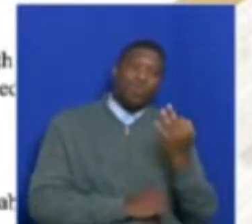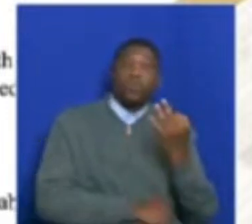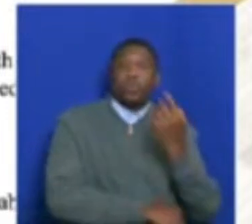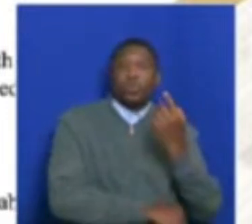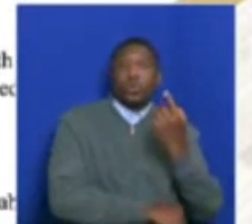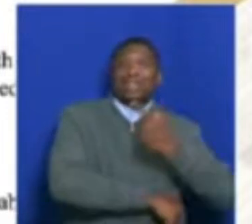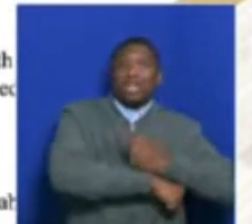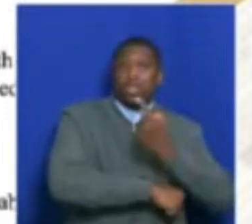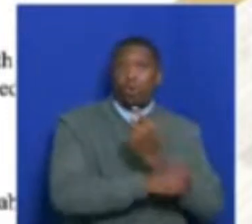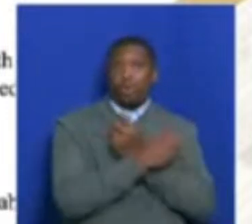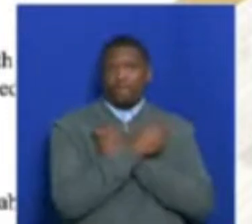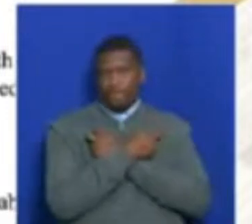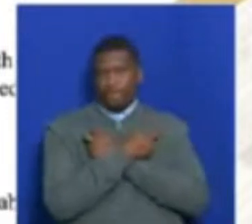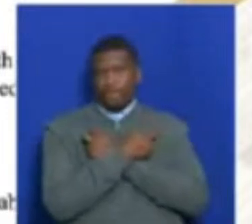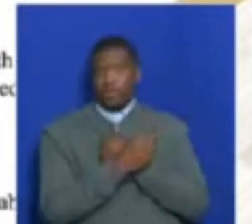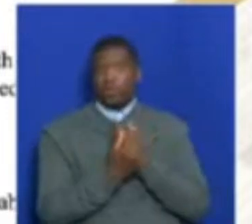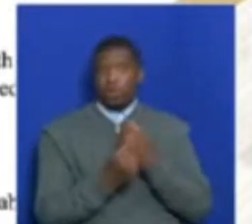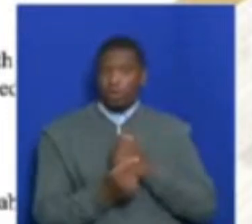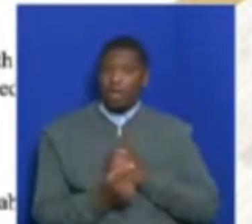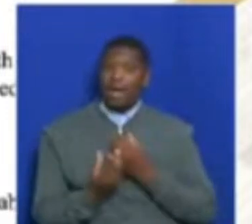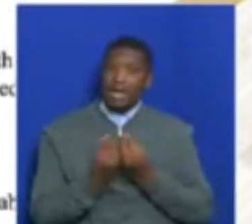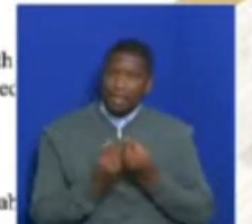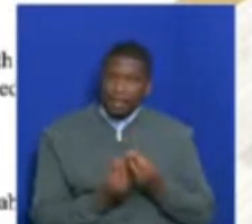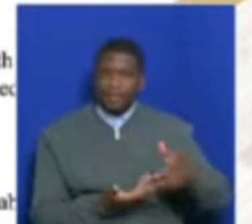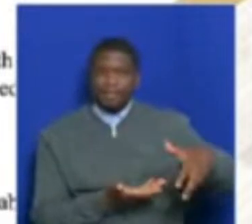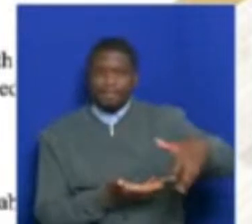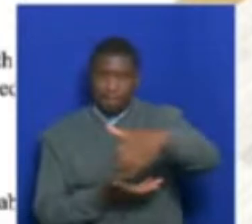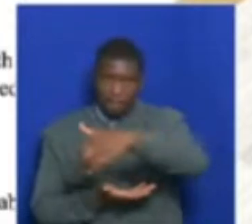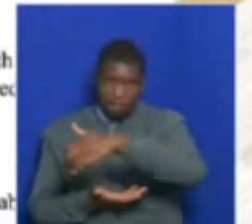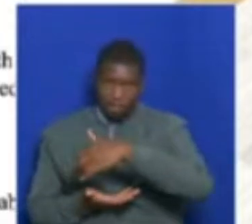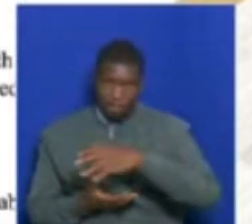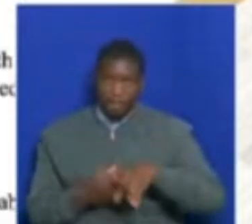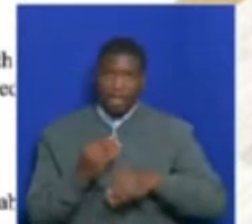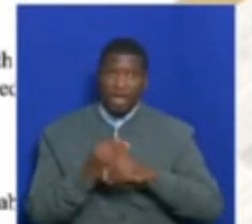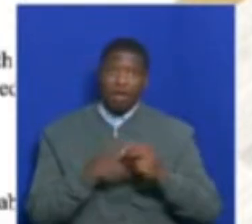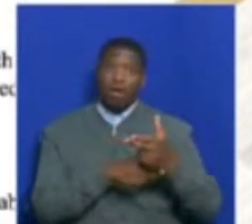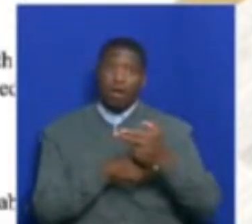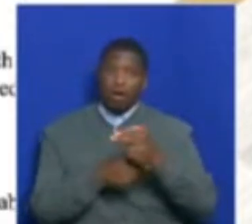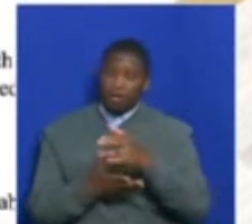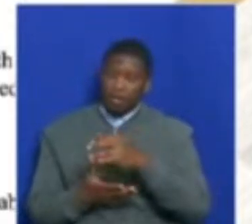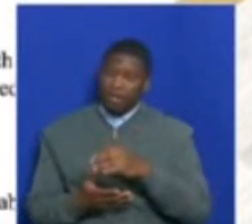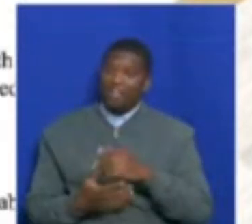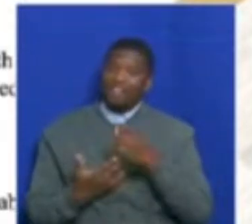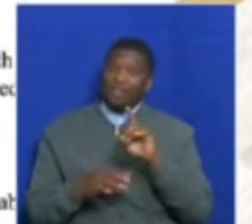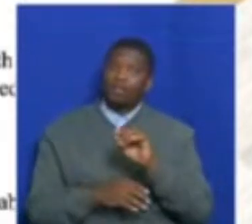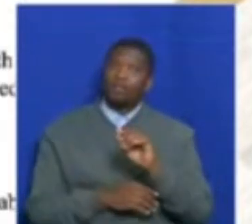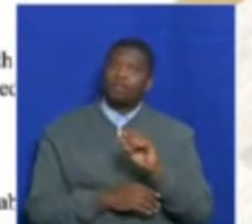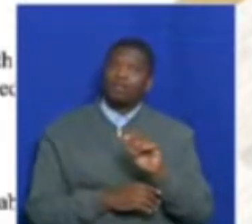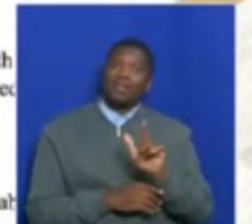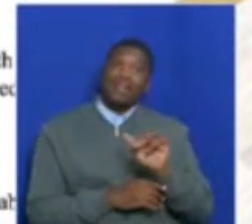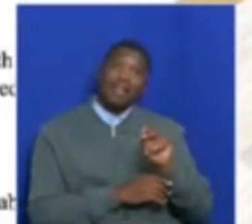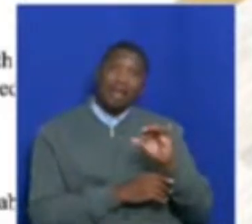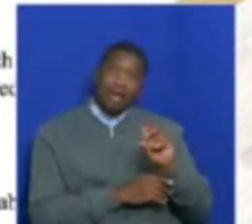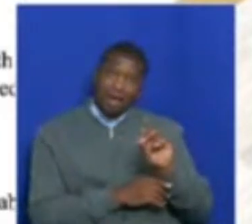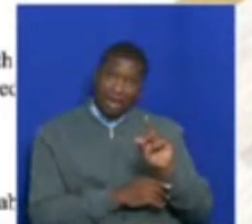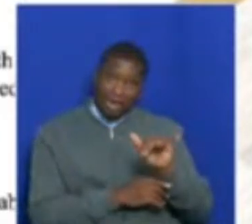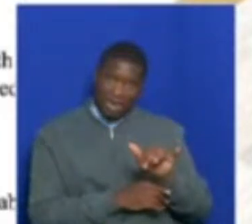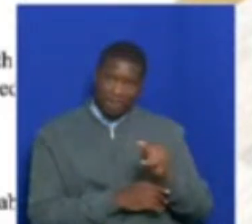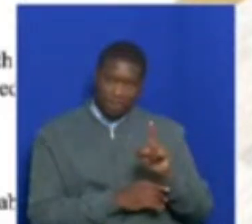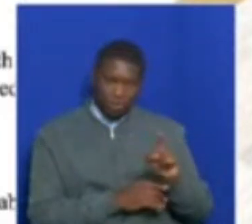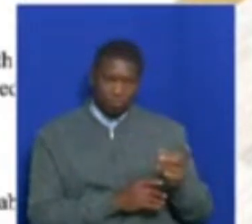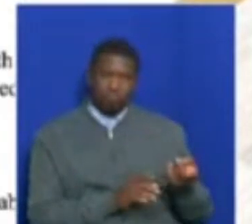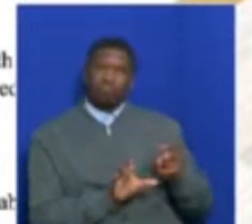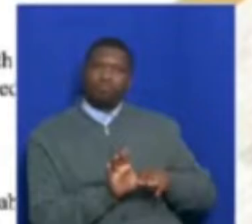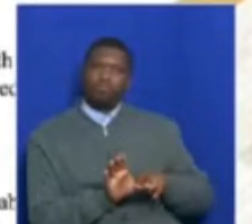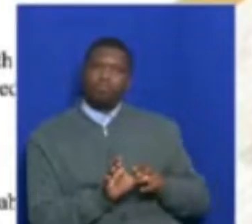personal stuffs as well as the shell casings, and Lucky then took me home, where I have been since. On Monday, the 13th